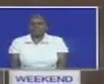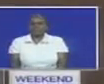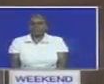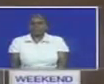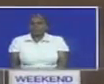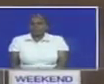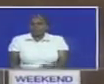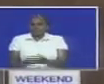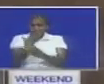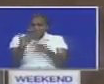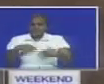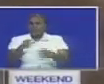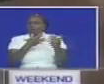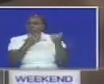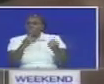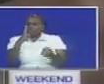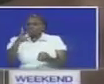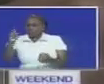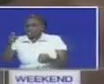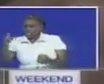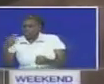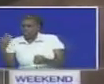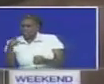Innovators hope that this 2 million shilling project will be a